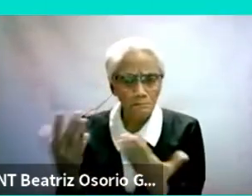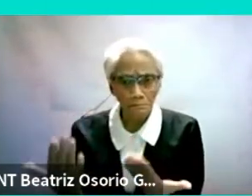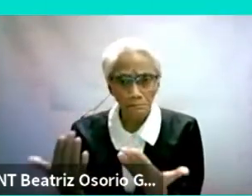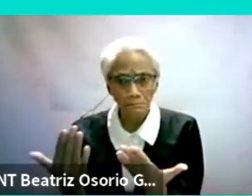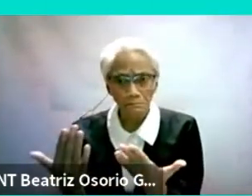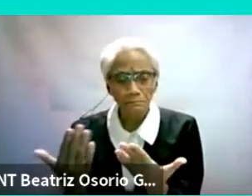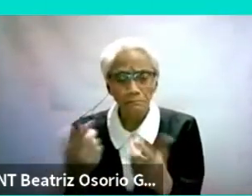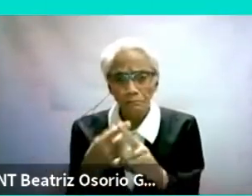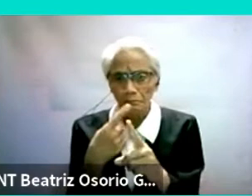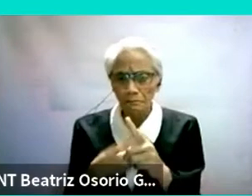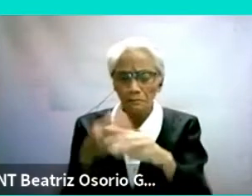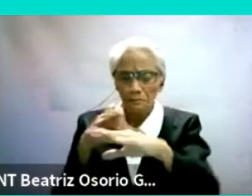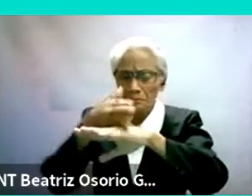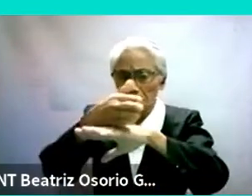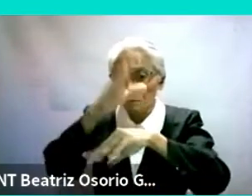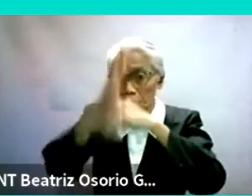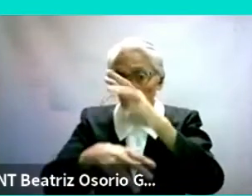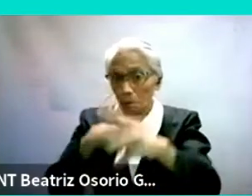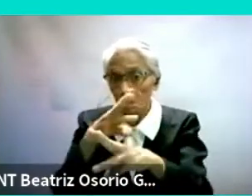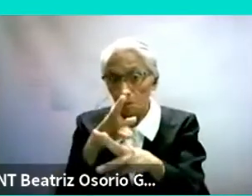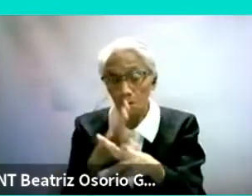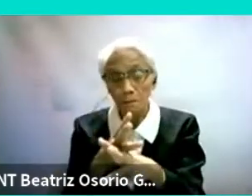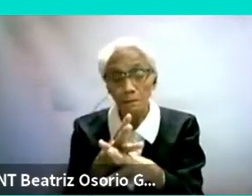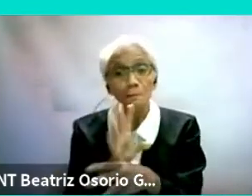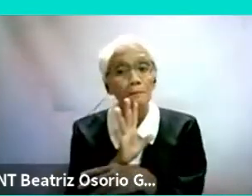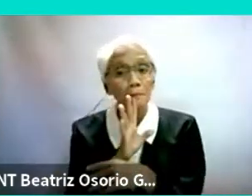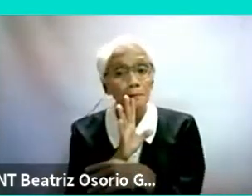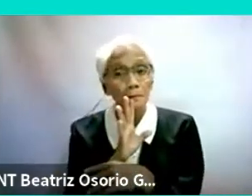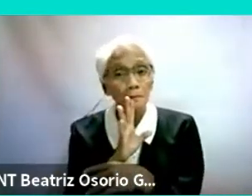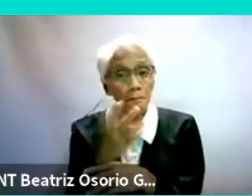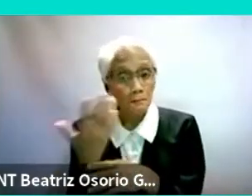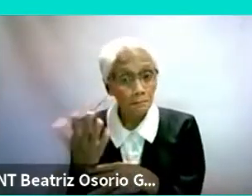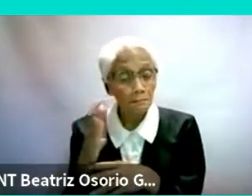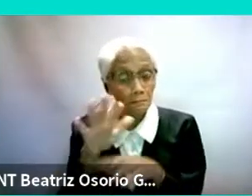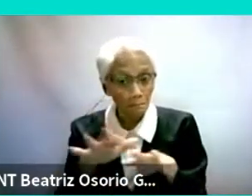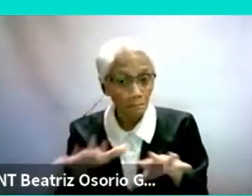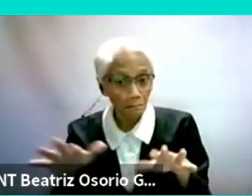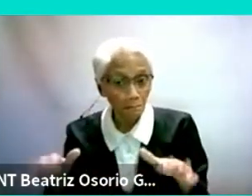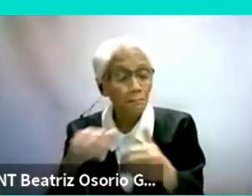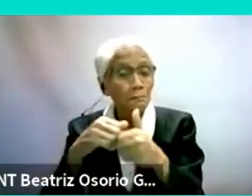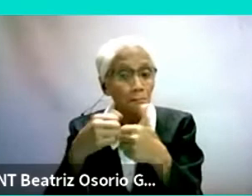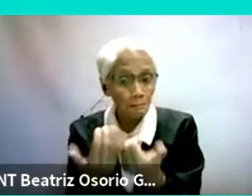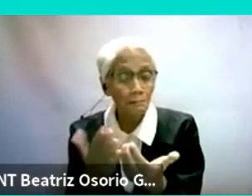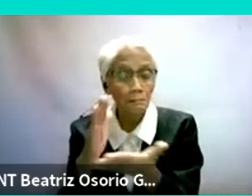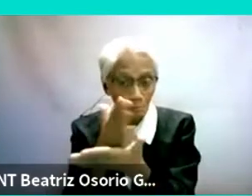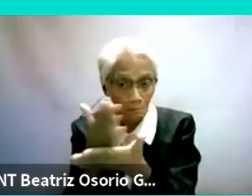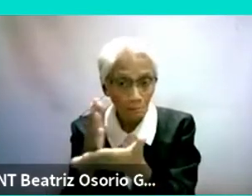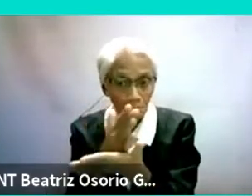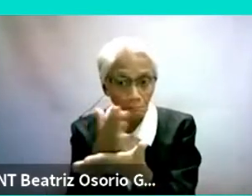children from across the world speaking the words written by other children and young people to share the general comment.